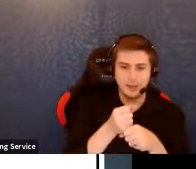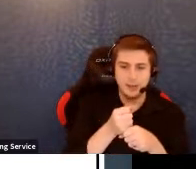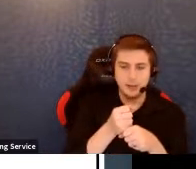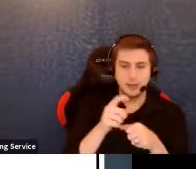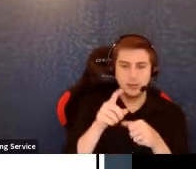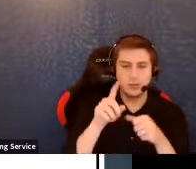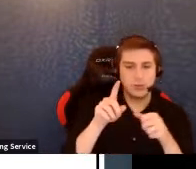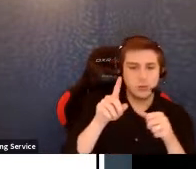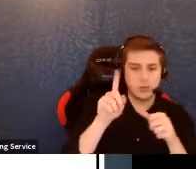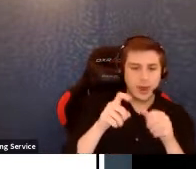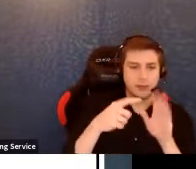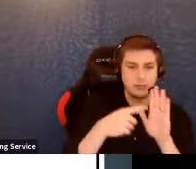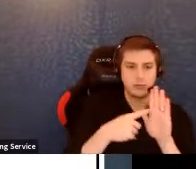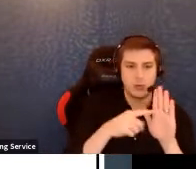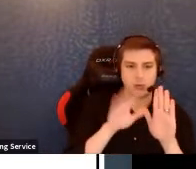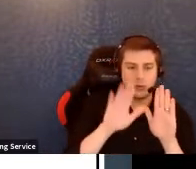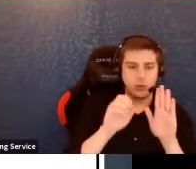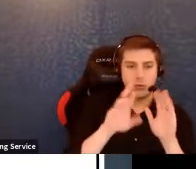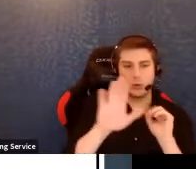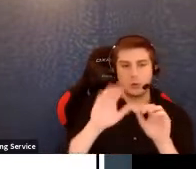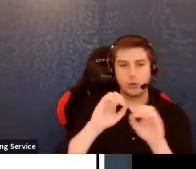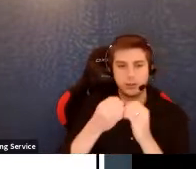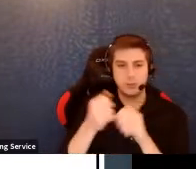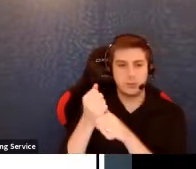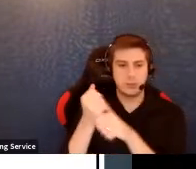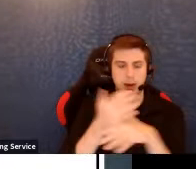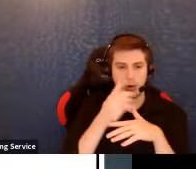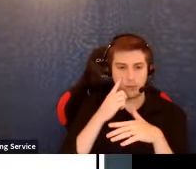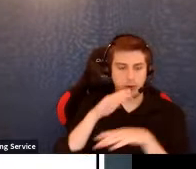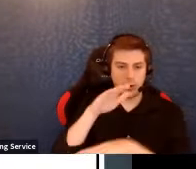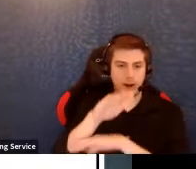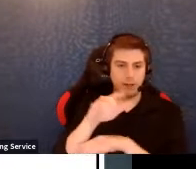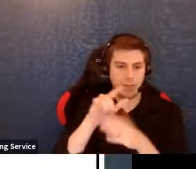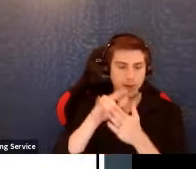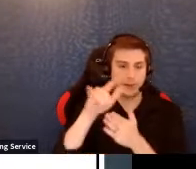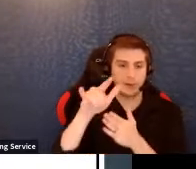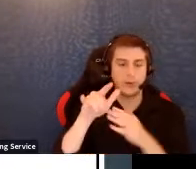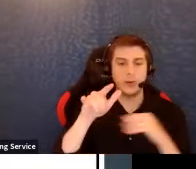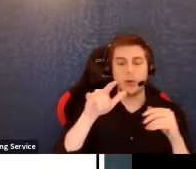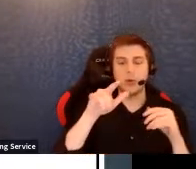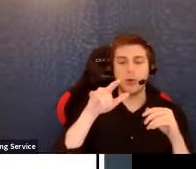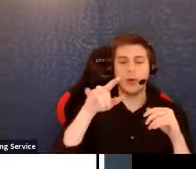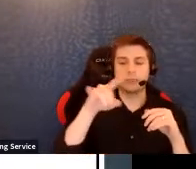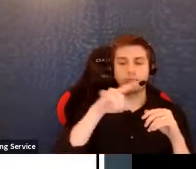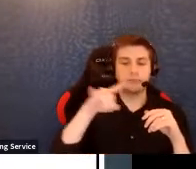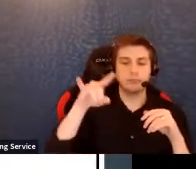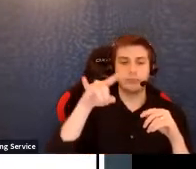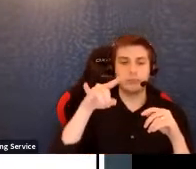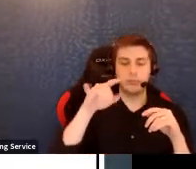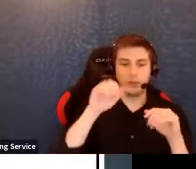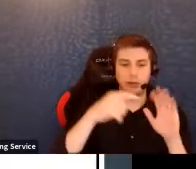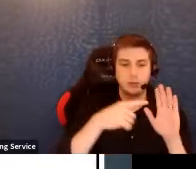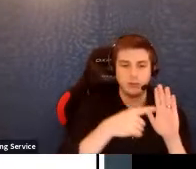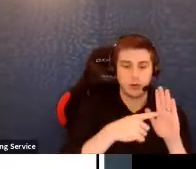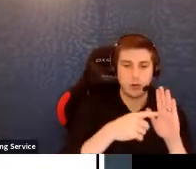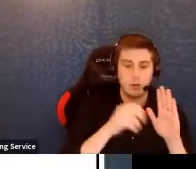must demonstrate that you or your organization is prepared for night flying. You must be able to demonstrate, or at least say that you can demonstrate,